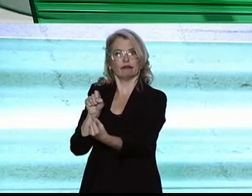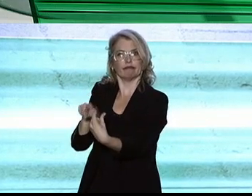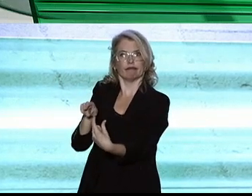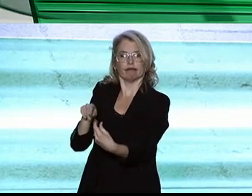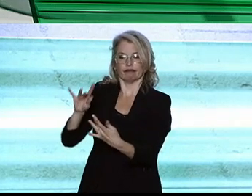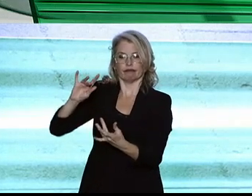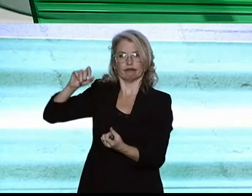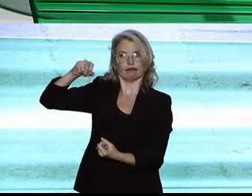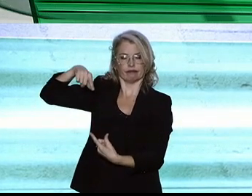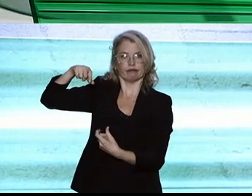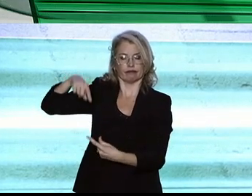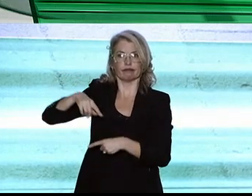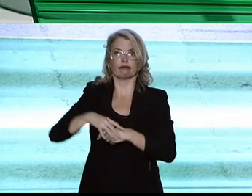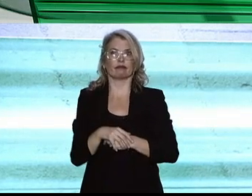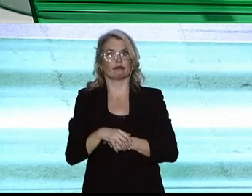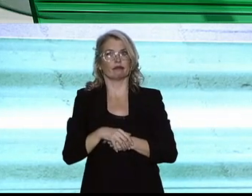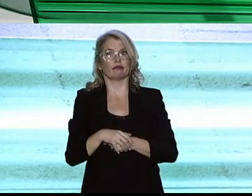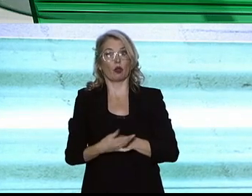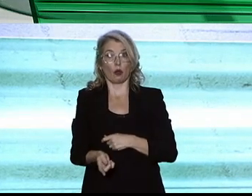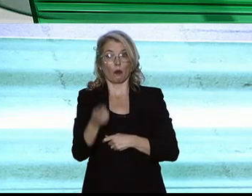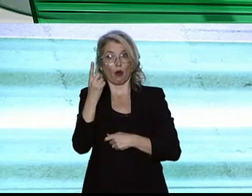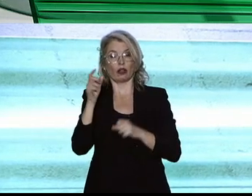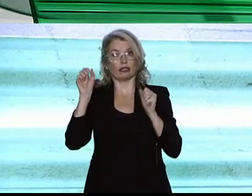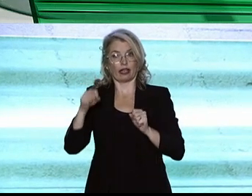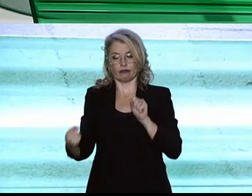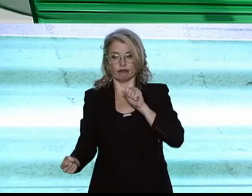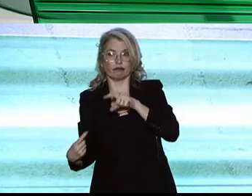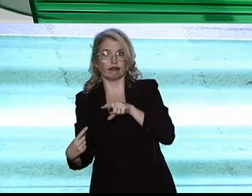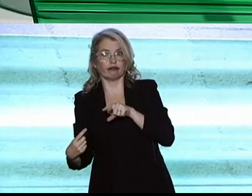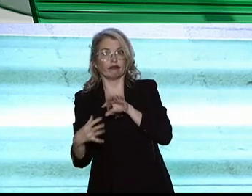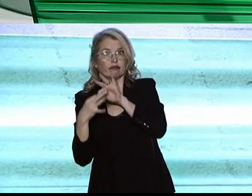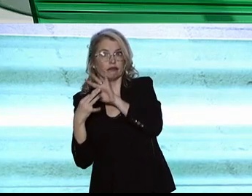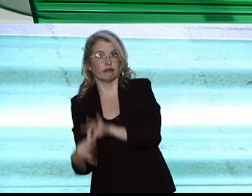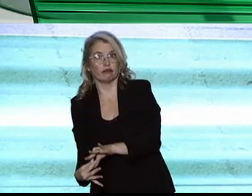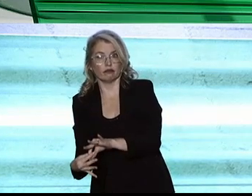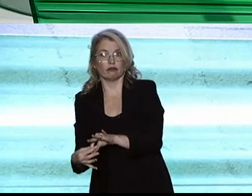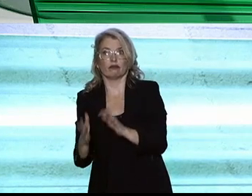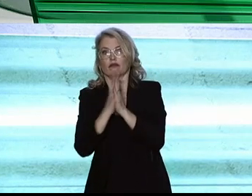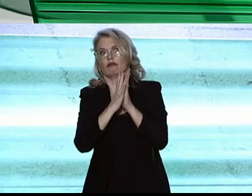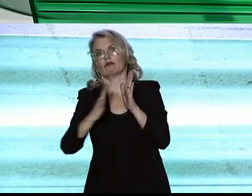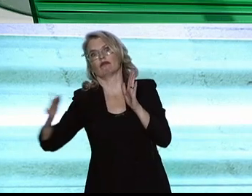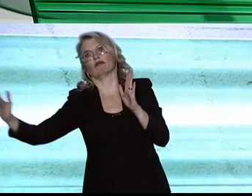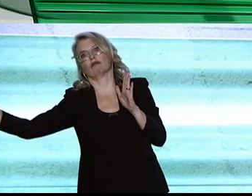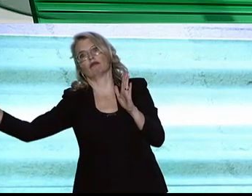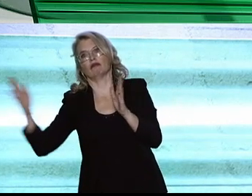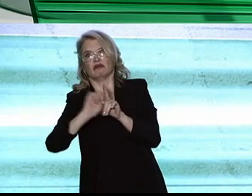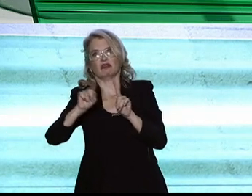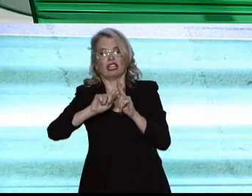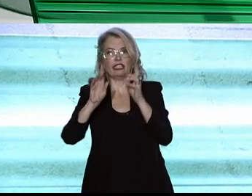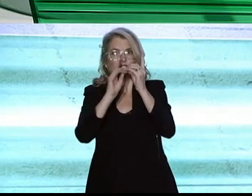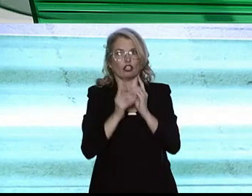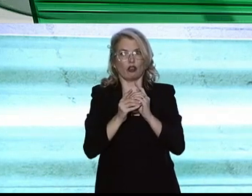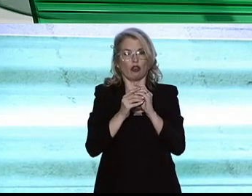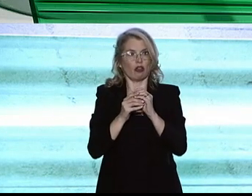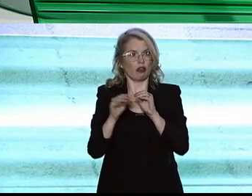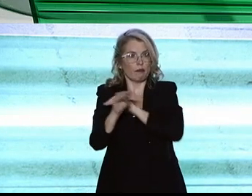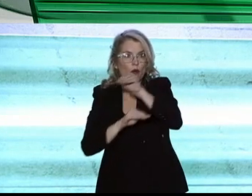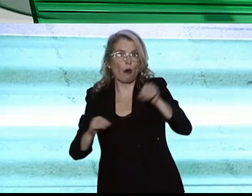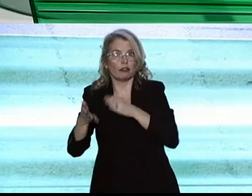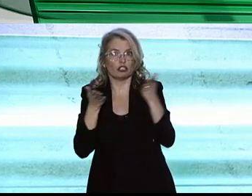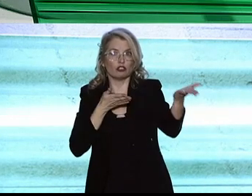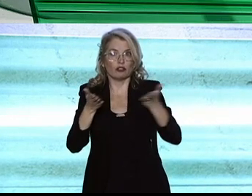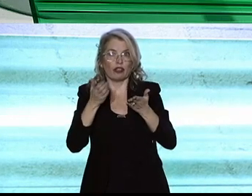connected, and one which can tap into a wide range of digital mobility